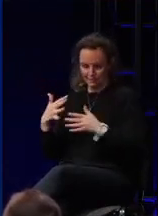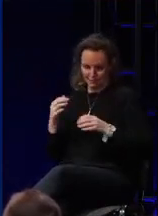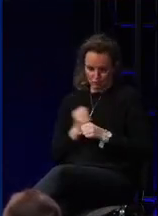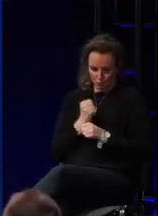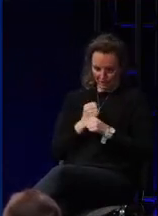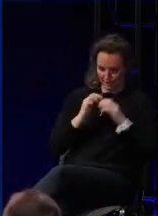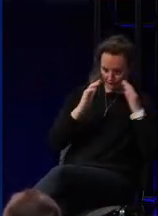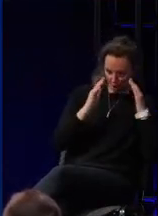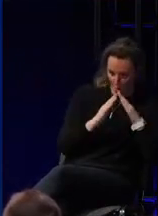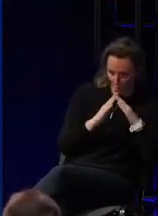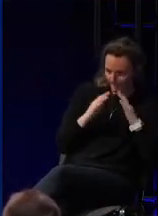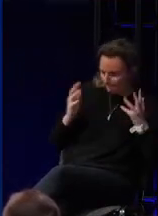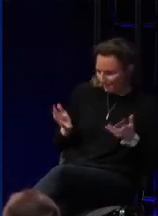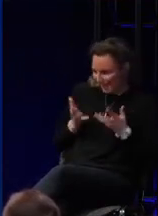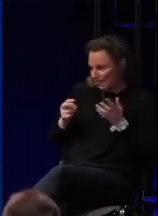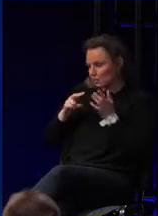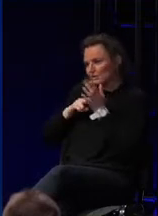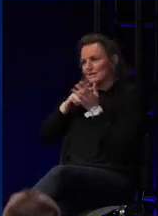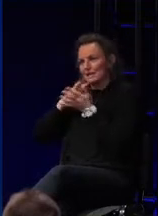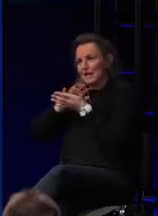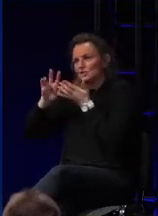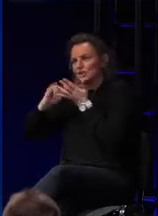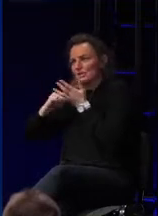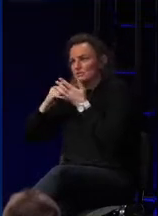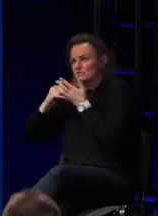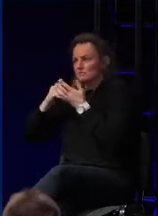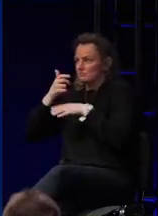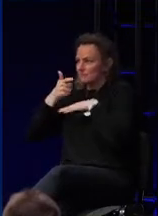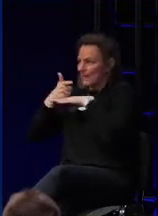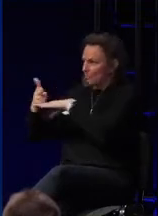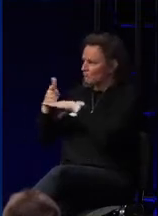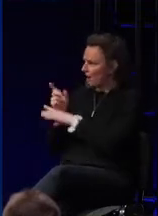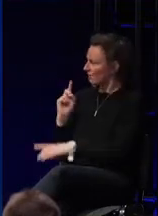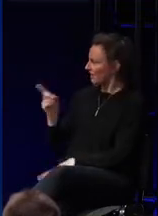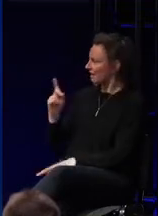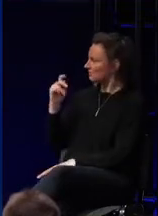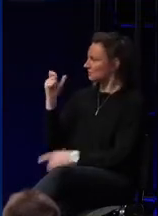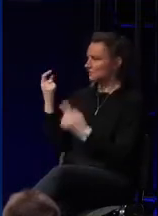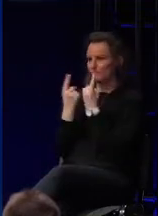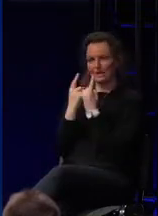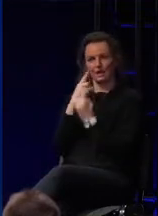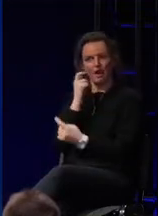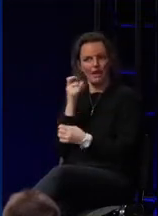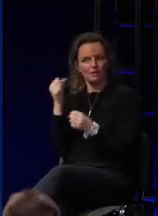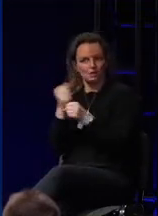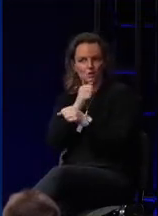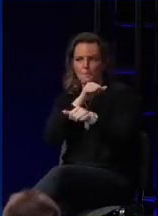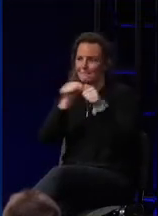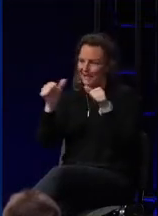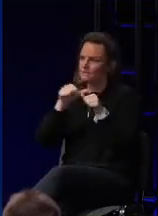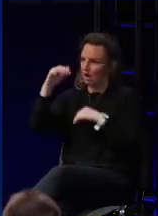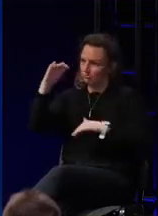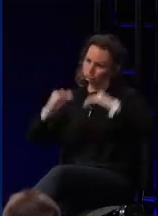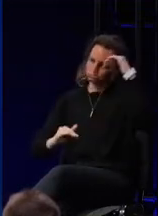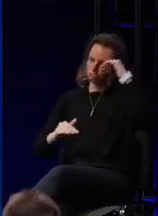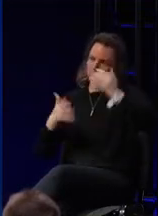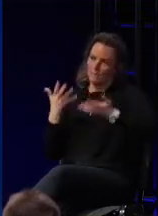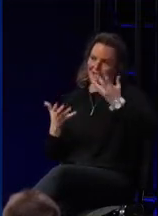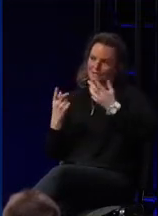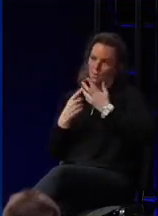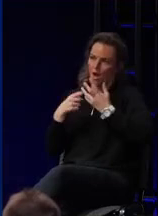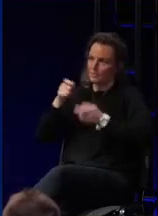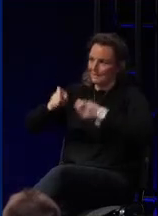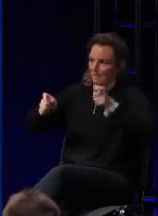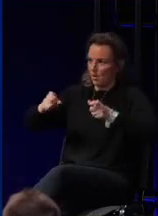with my grandmother's VHS camera was actually, you know, something that I could do slightly better than other people. So then I thought maybe I